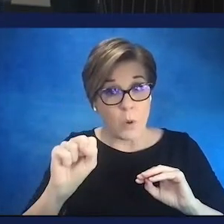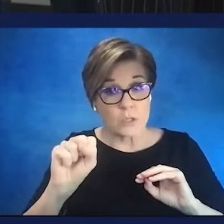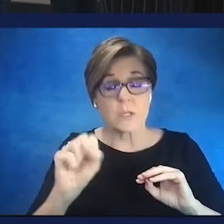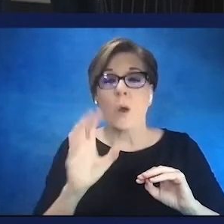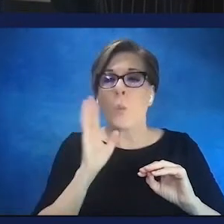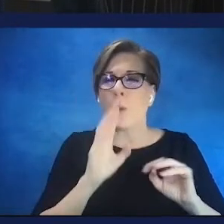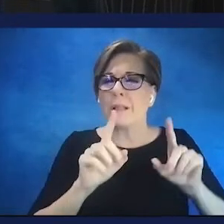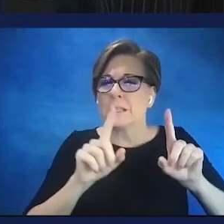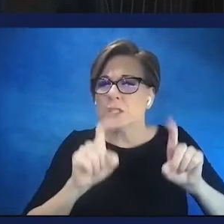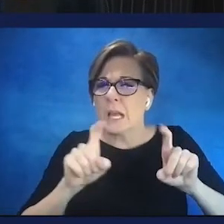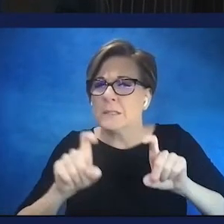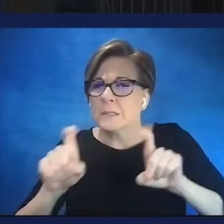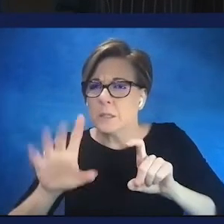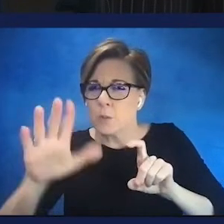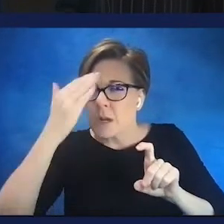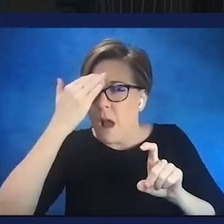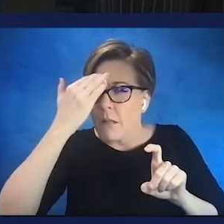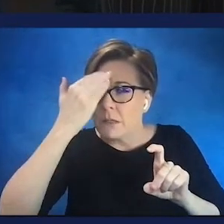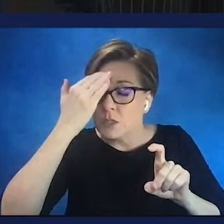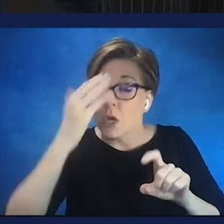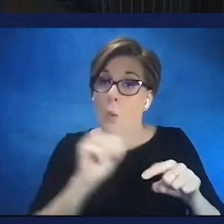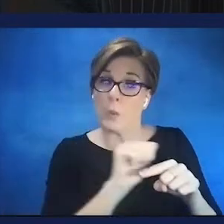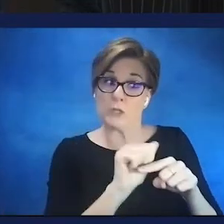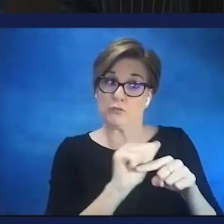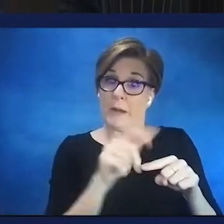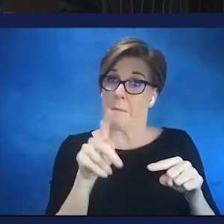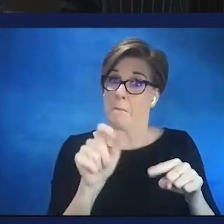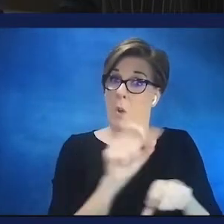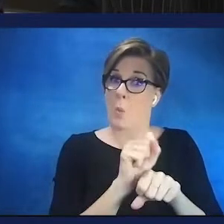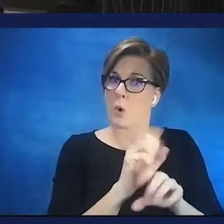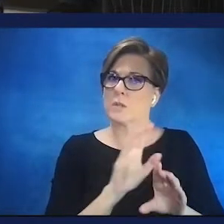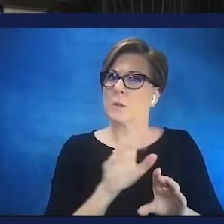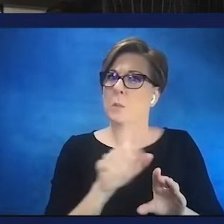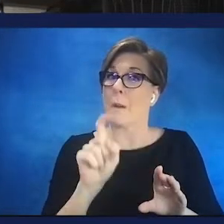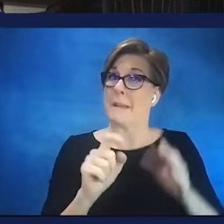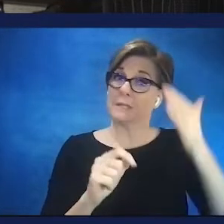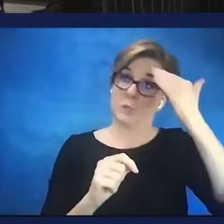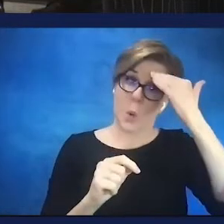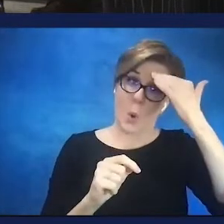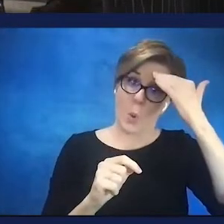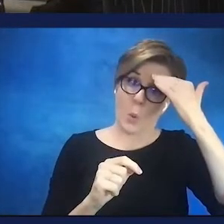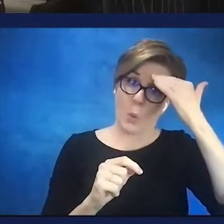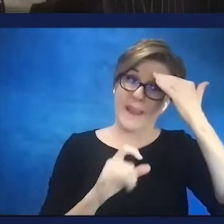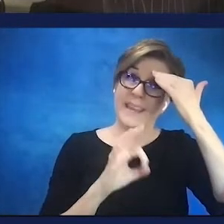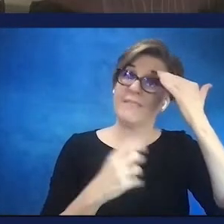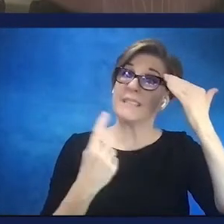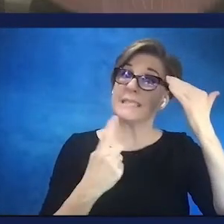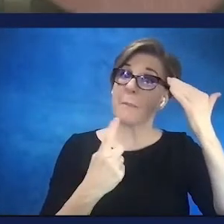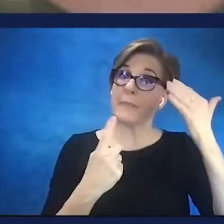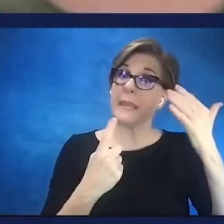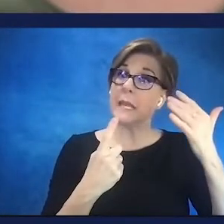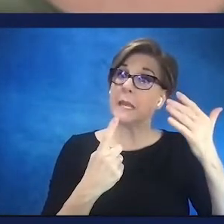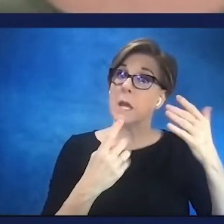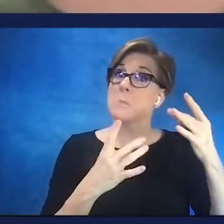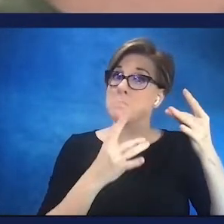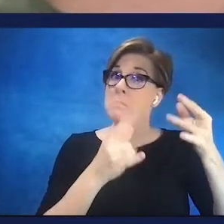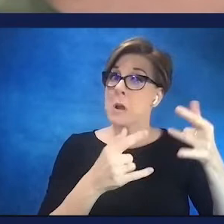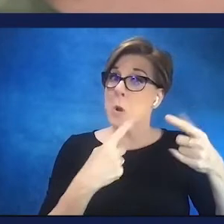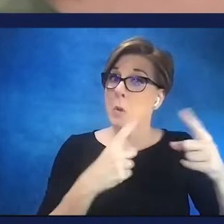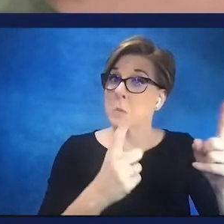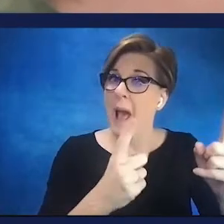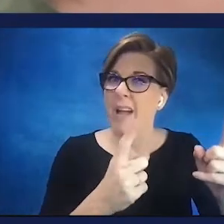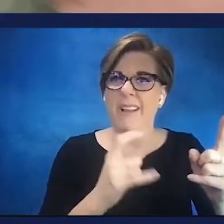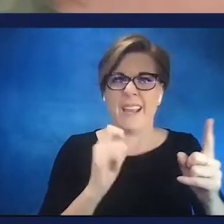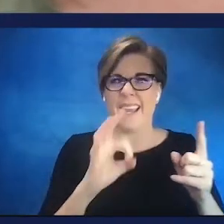checks throughout. We train those poll workers on not only what they need to know and what would go well, but if something maybe doesn't go according